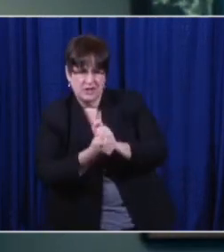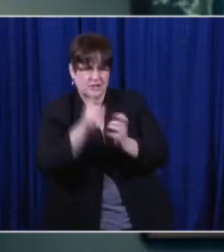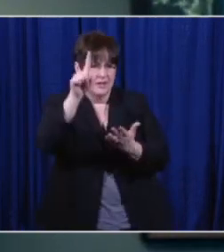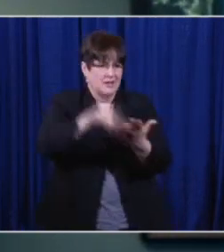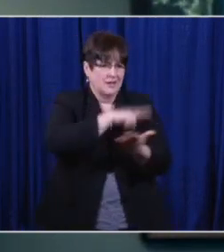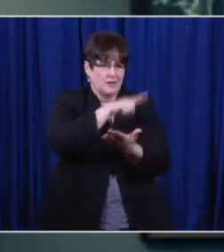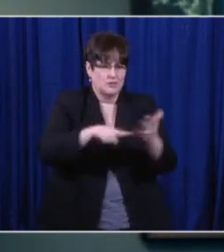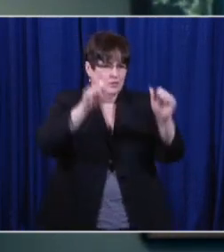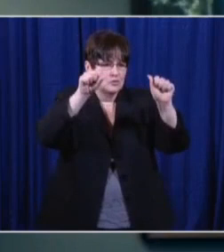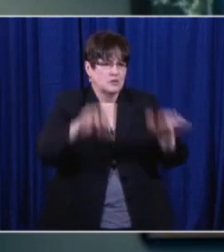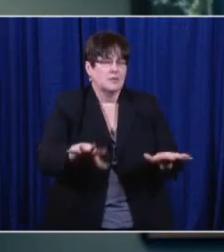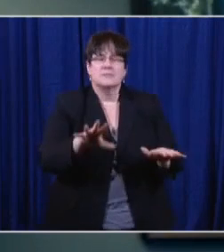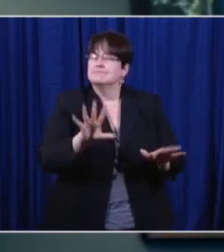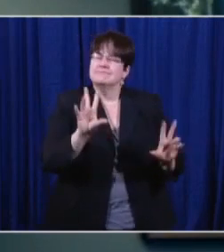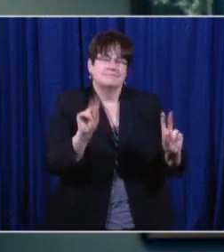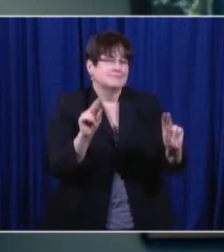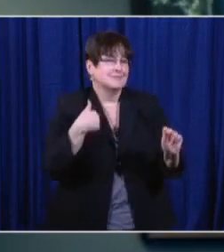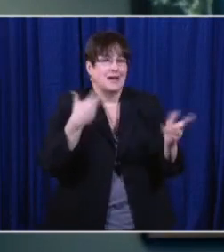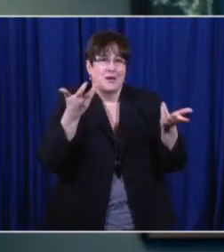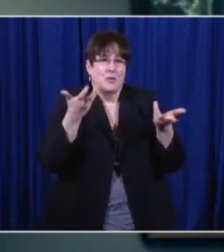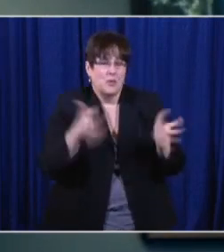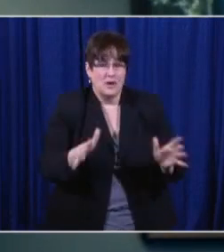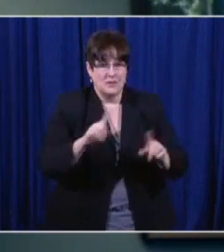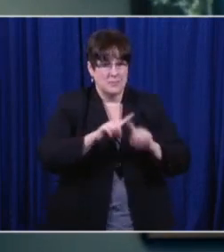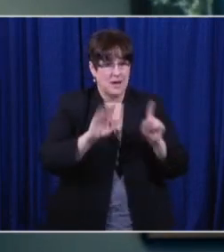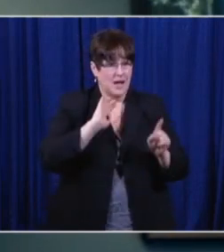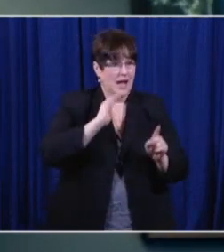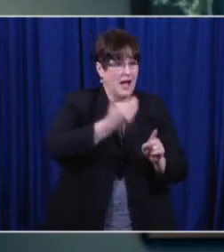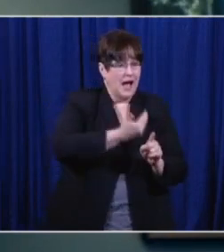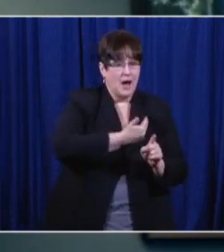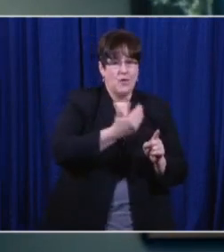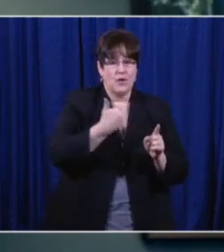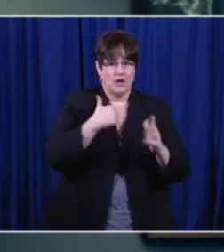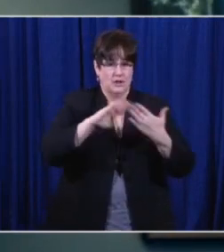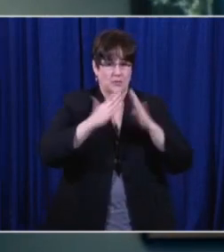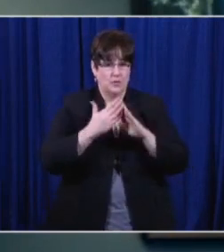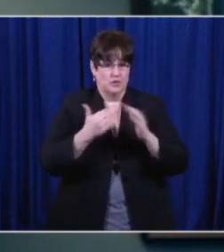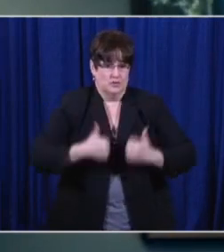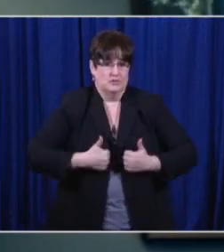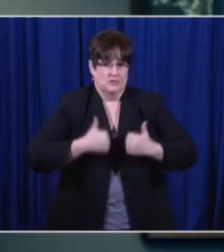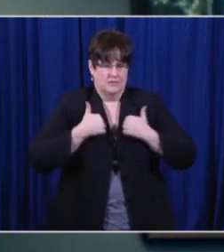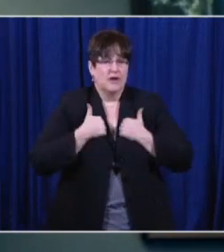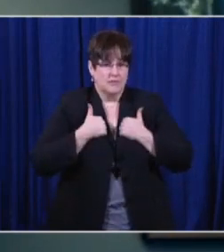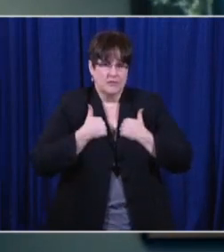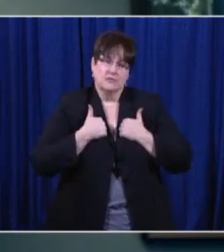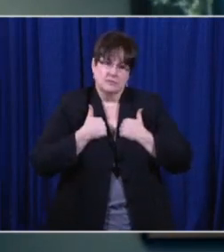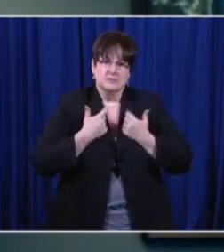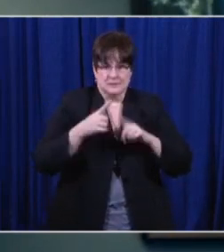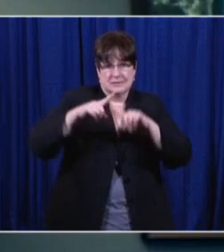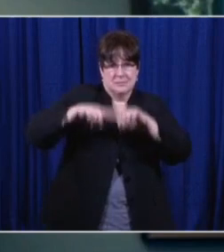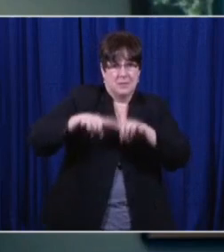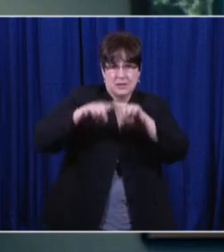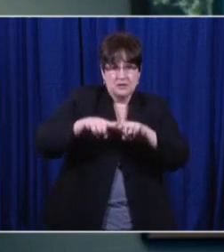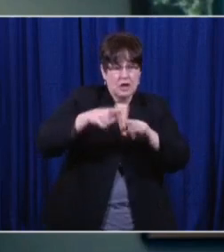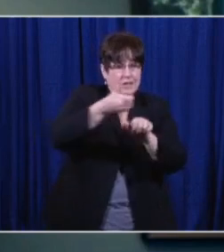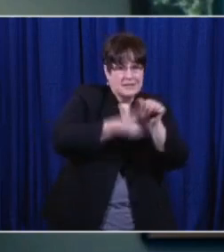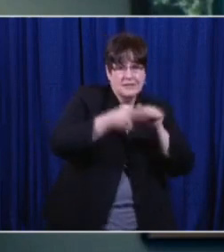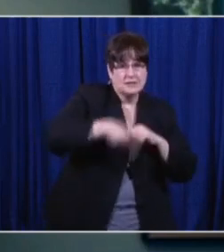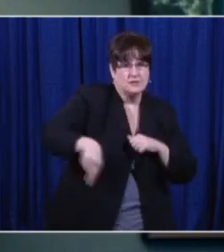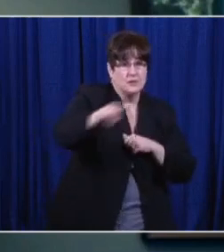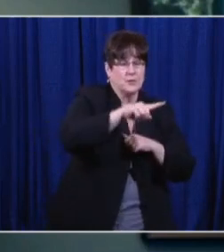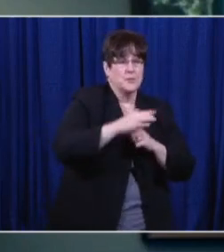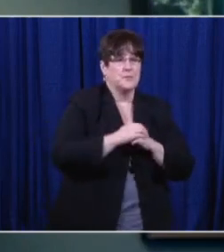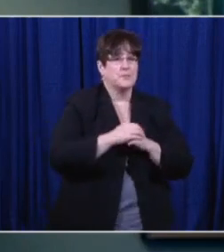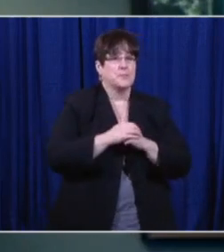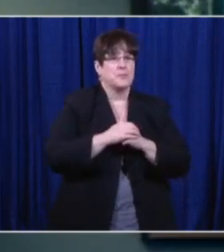to. Truly, the survival of our communities is depending on you. And when you talk about our healthcare heroes this